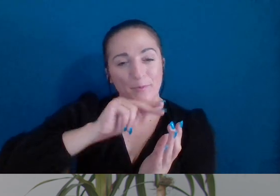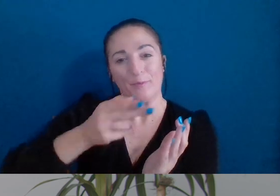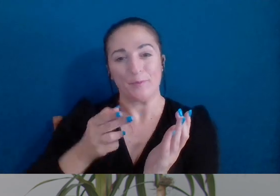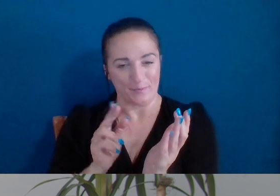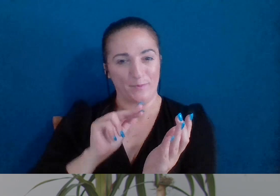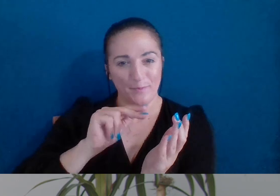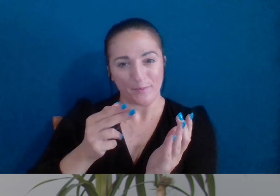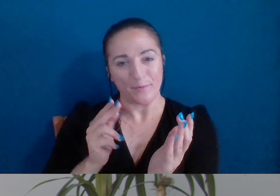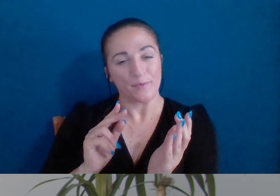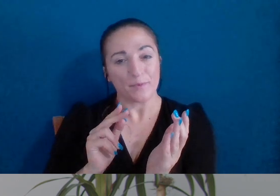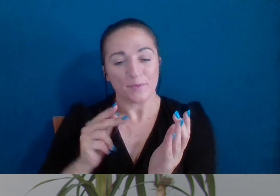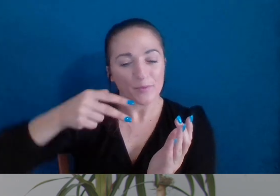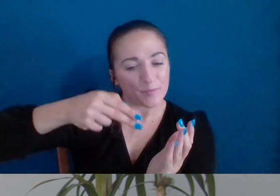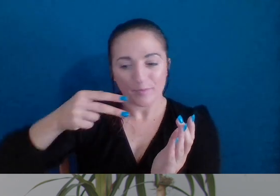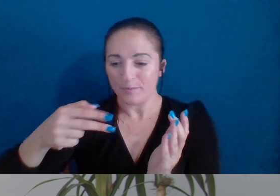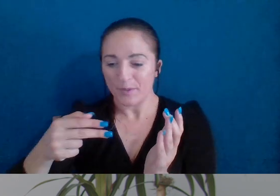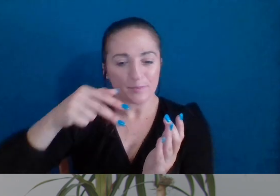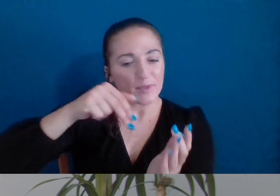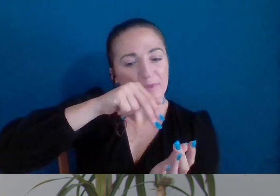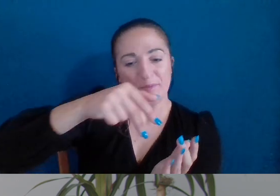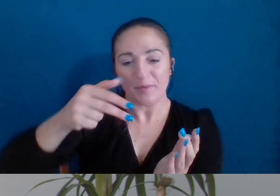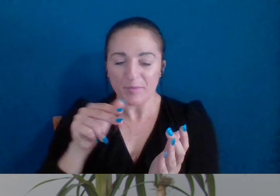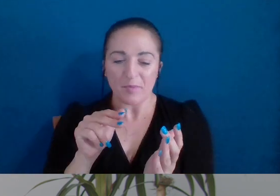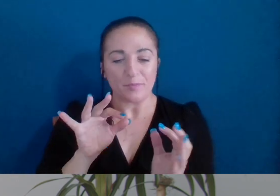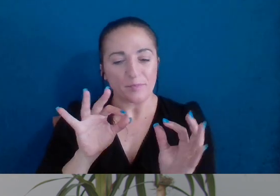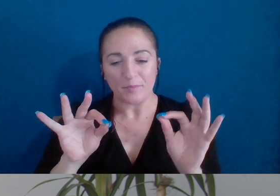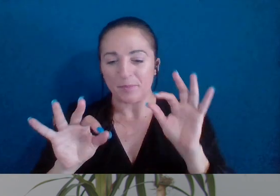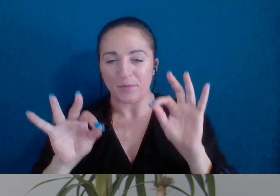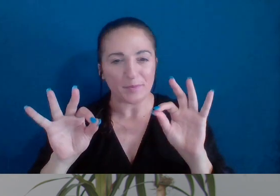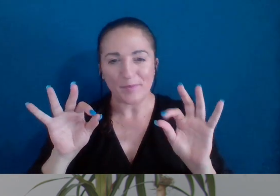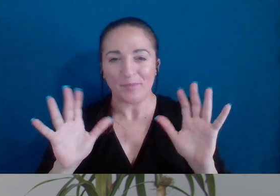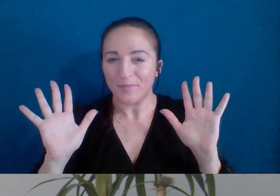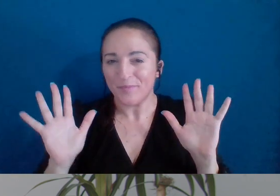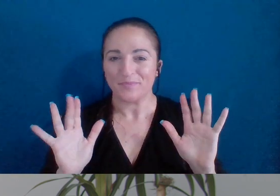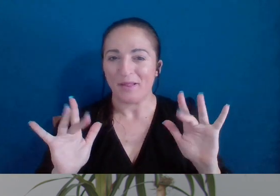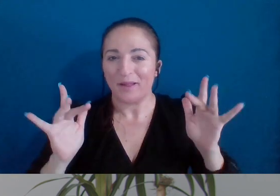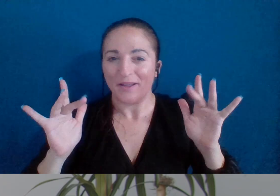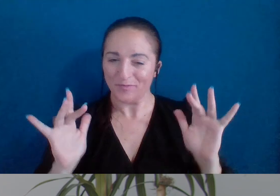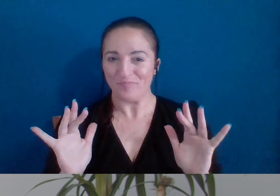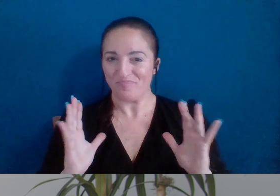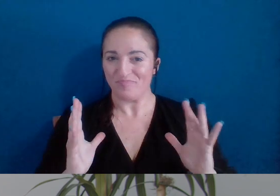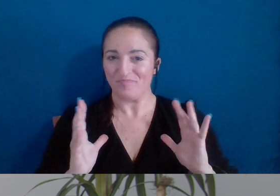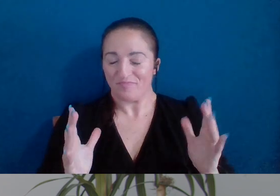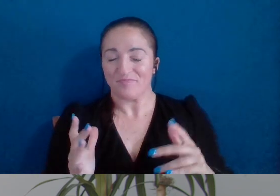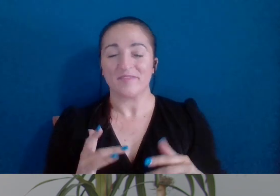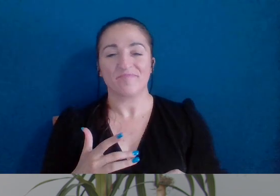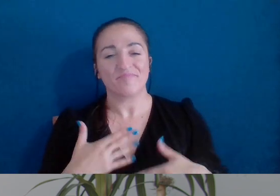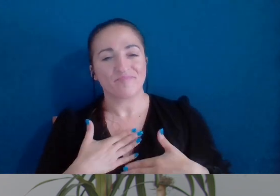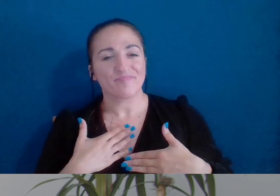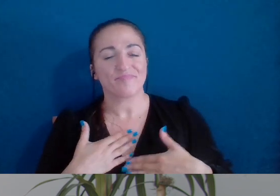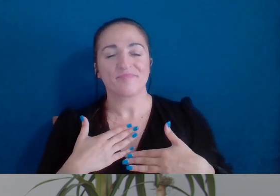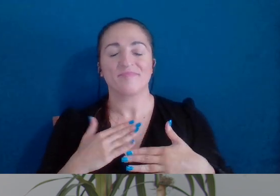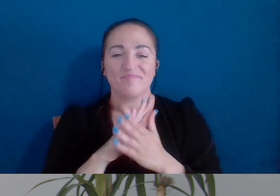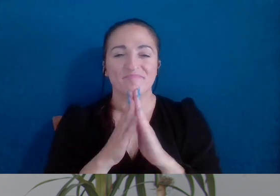So I can just go in and do a little trimming. It's very relaxing.